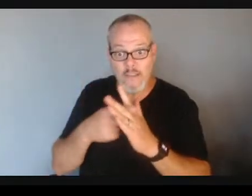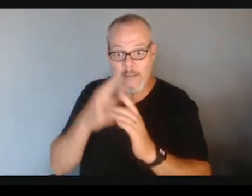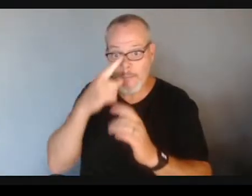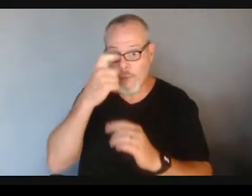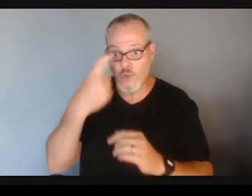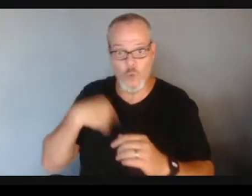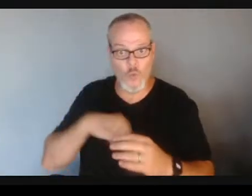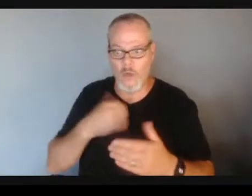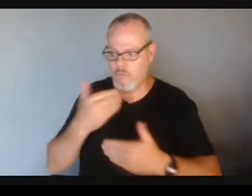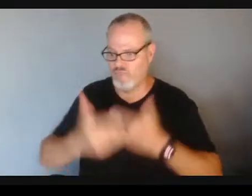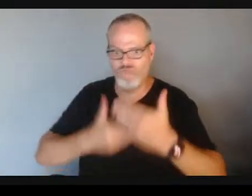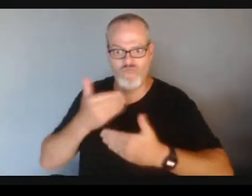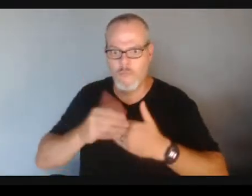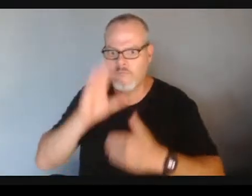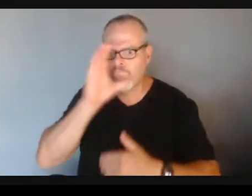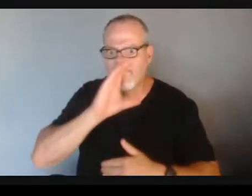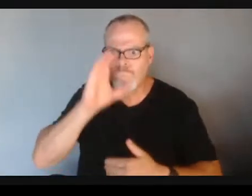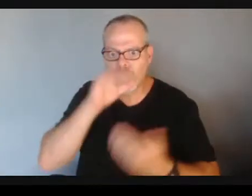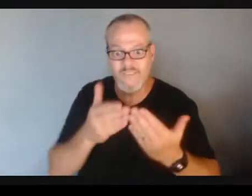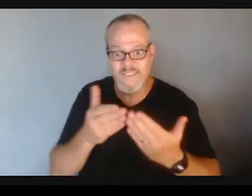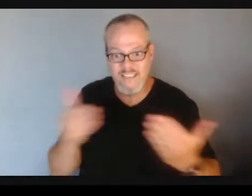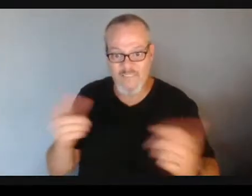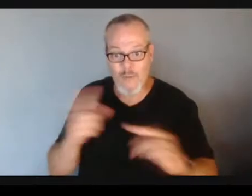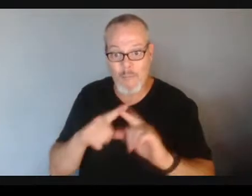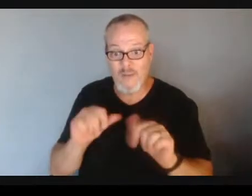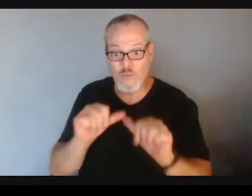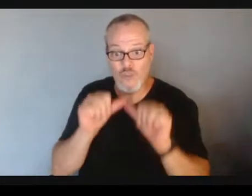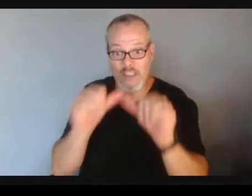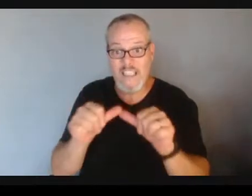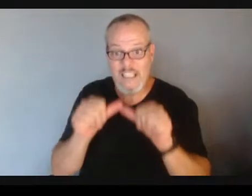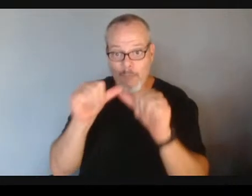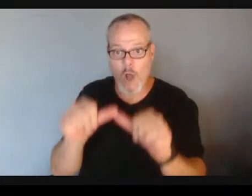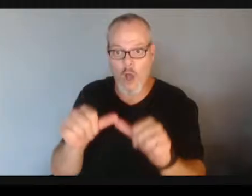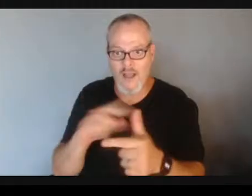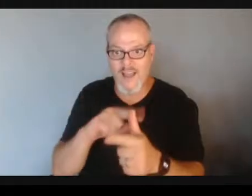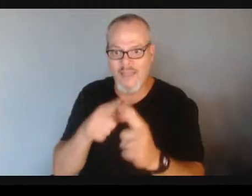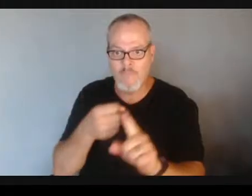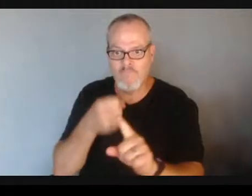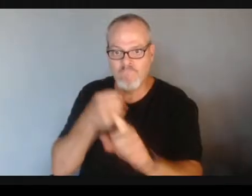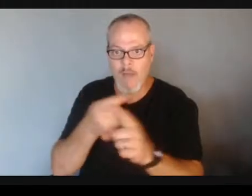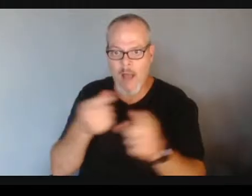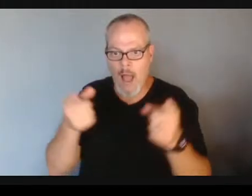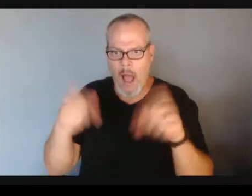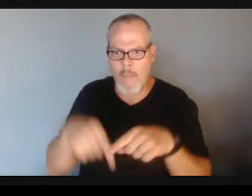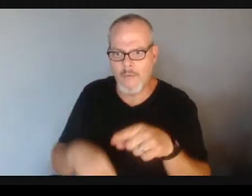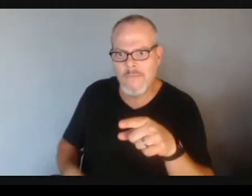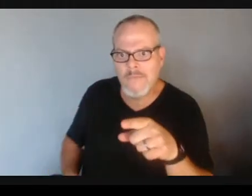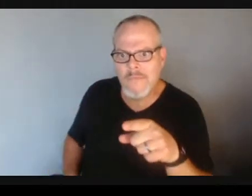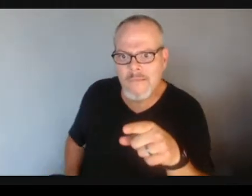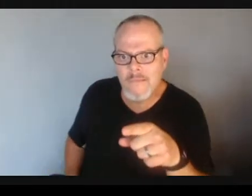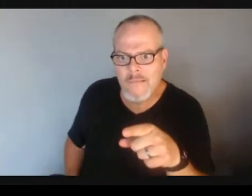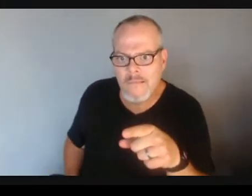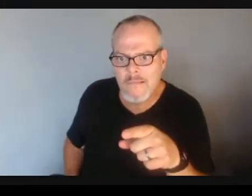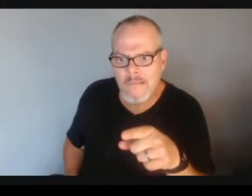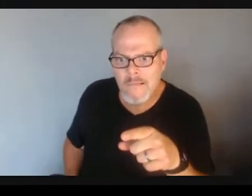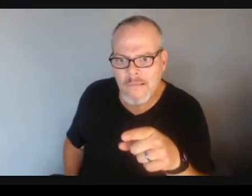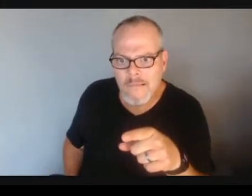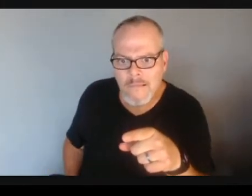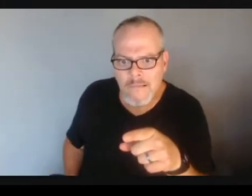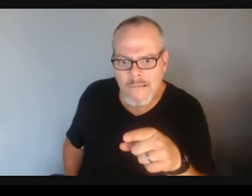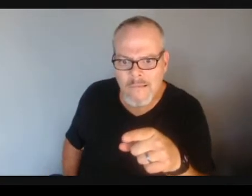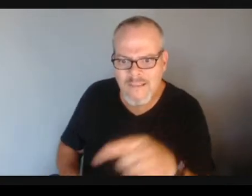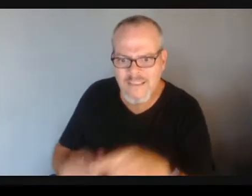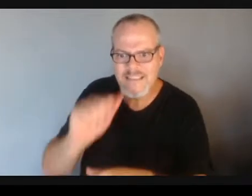moving fast looking for stuff, but it just happened to just keep it rolling, and then this happened. There it is. 10,000 people